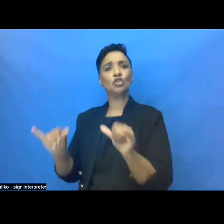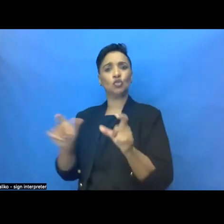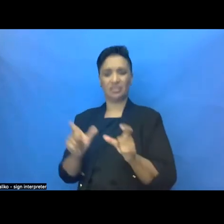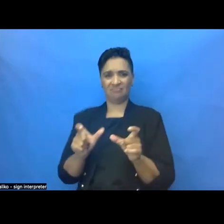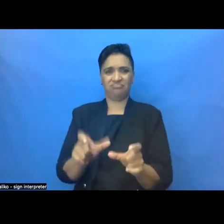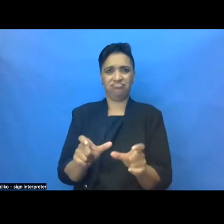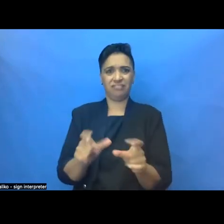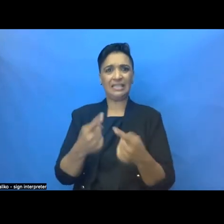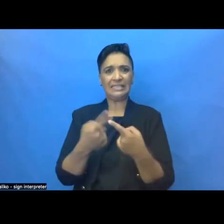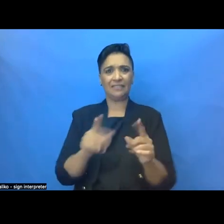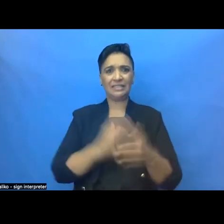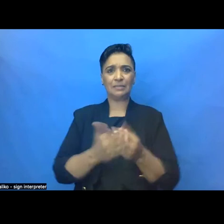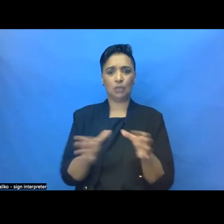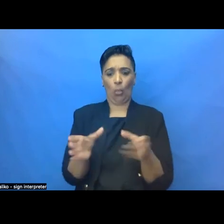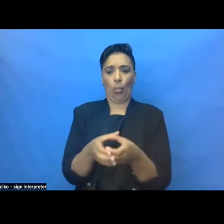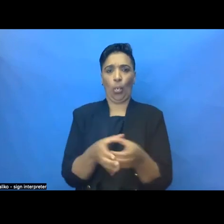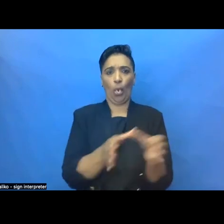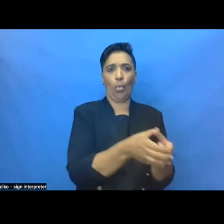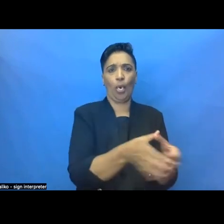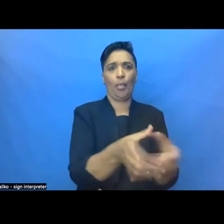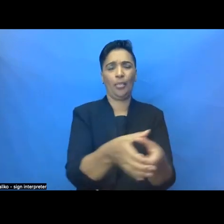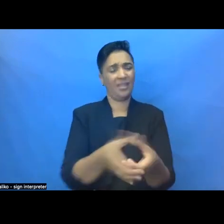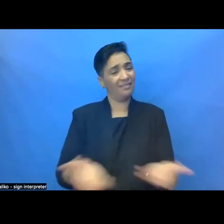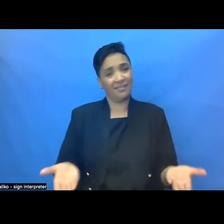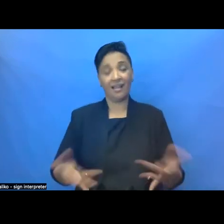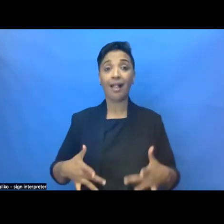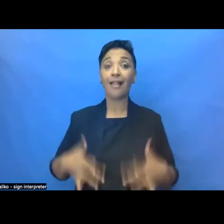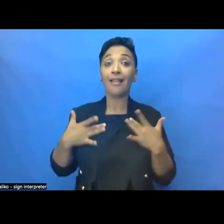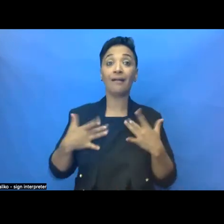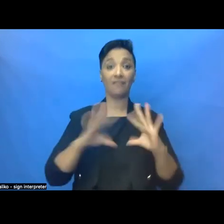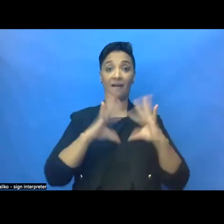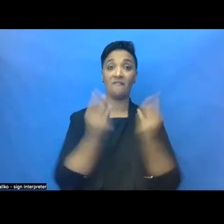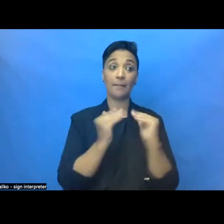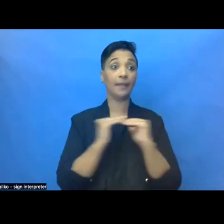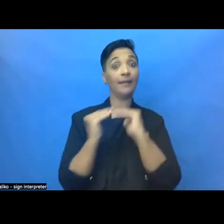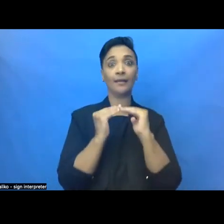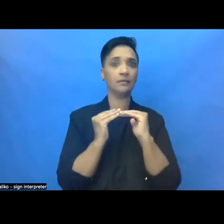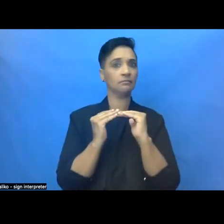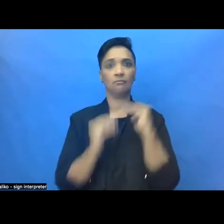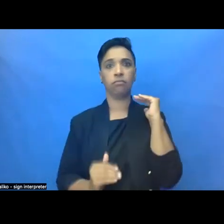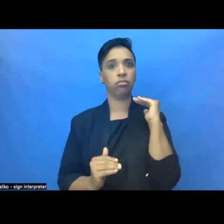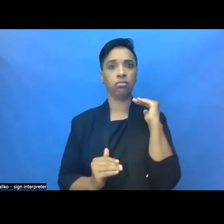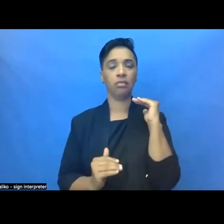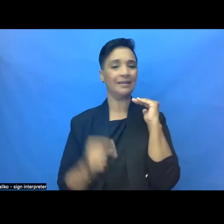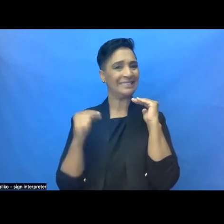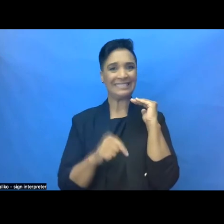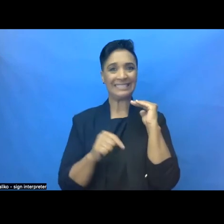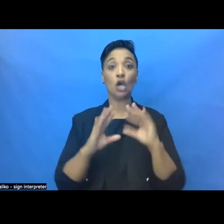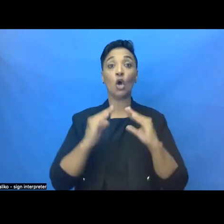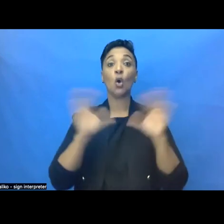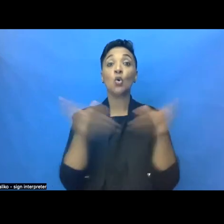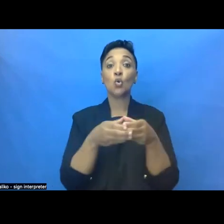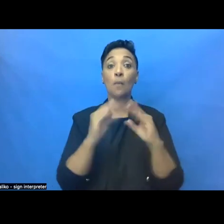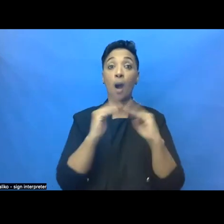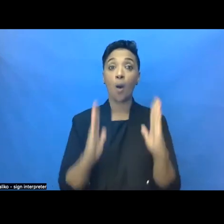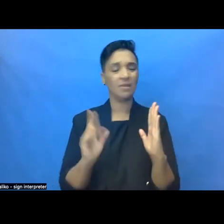not ensure children rights to family environment in any way and not to be implemented. Family life,